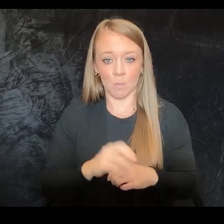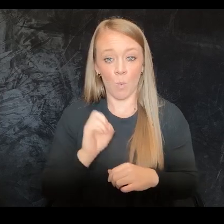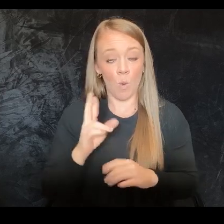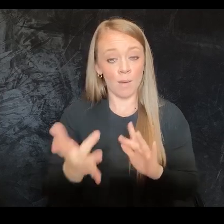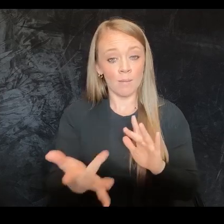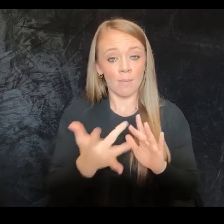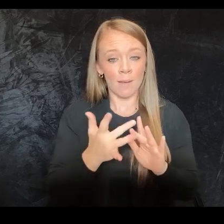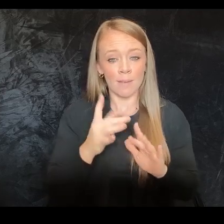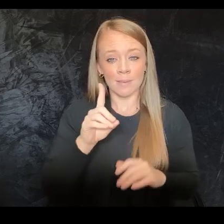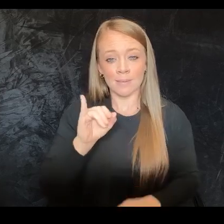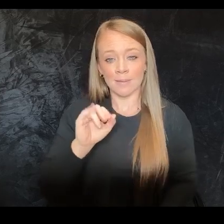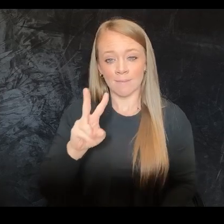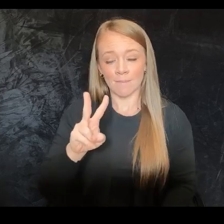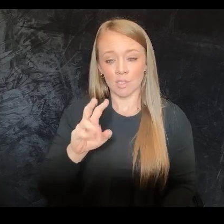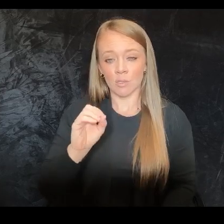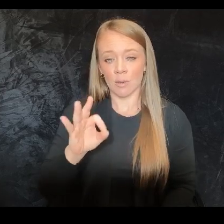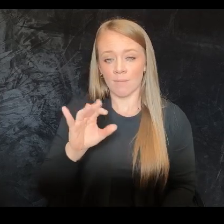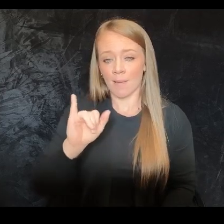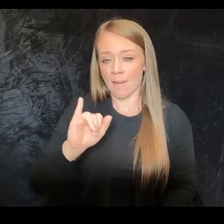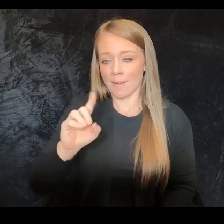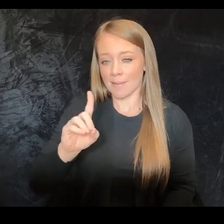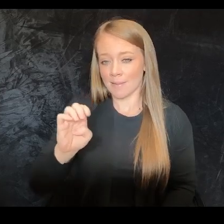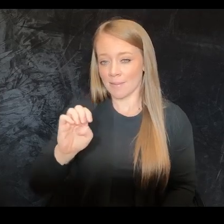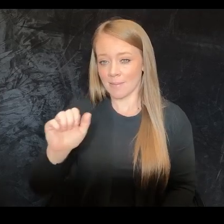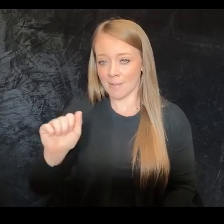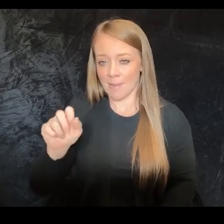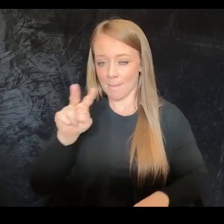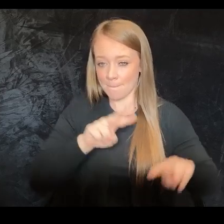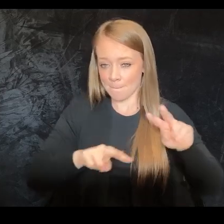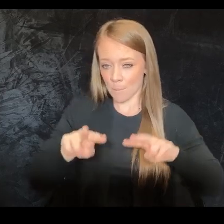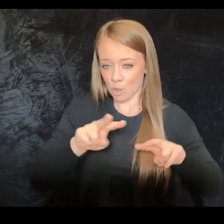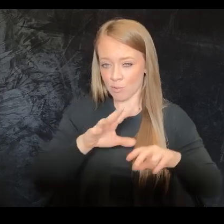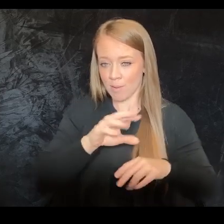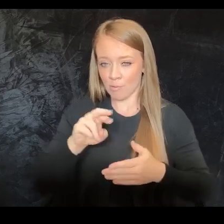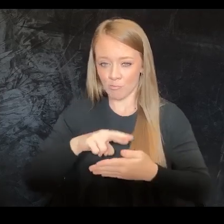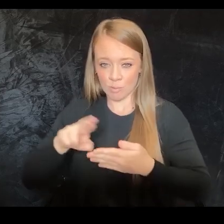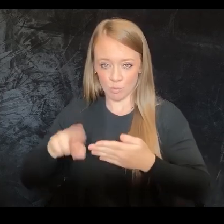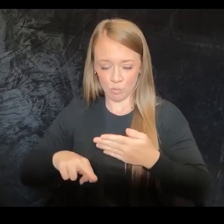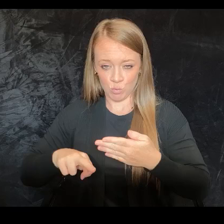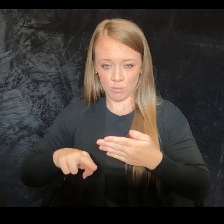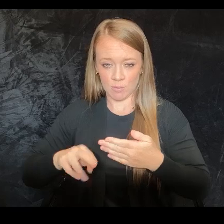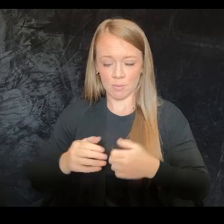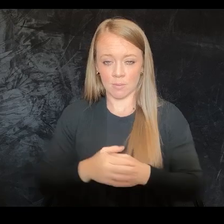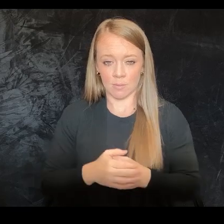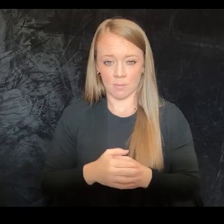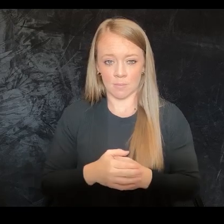you may contact the Division of IDEA